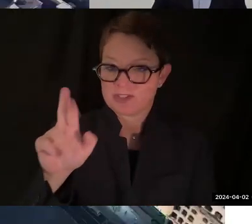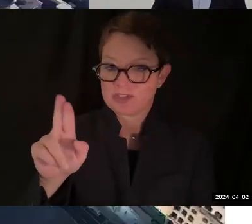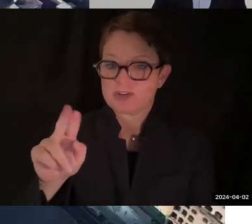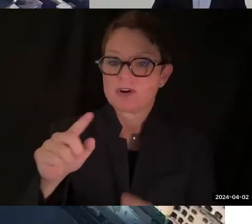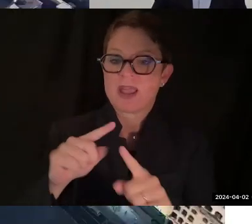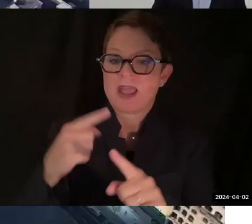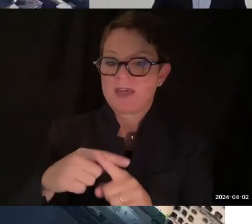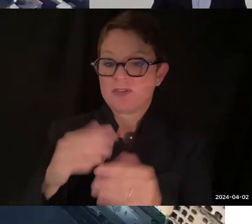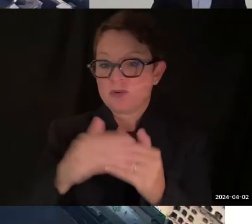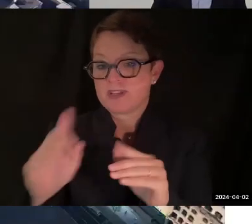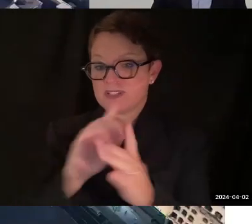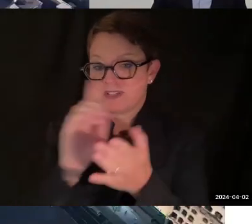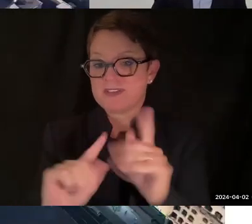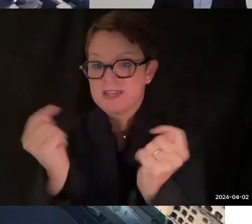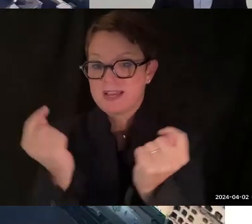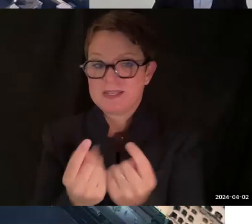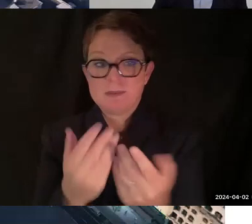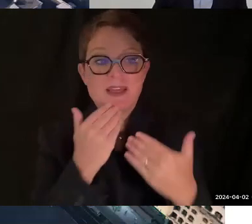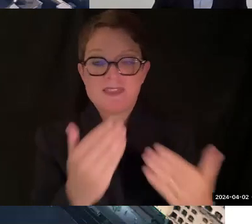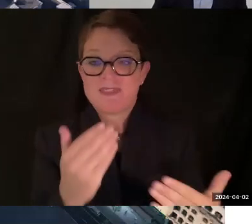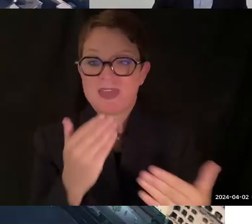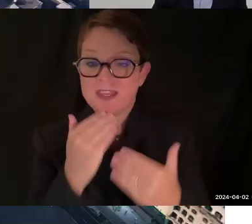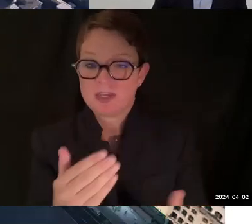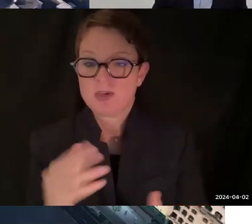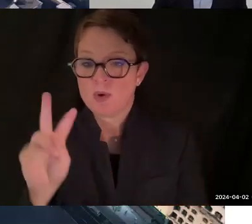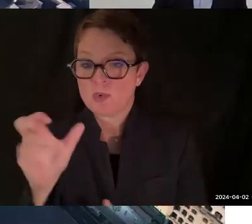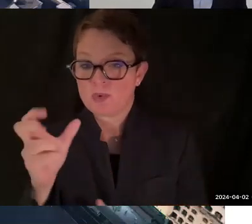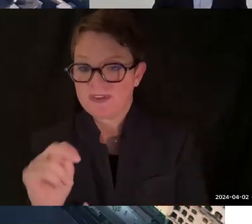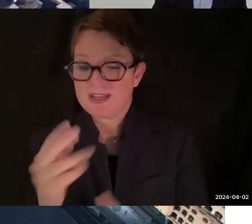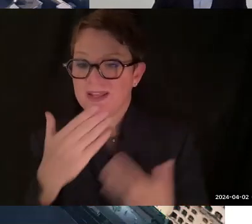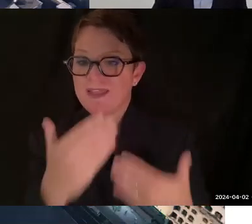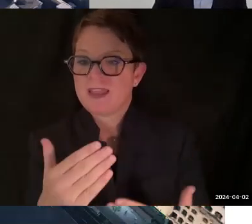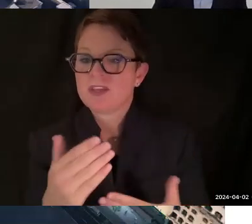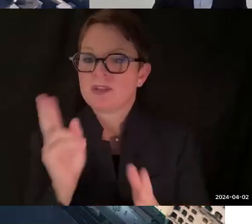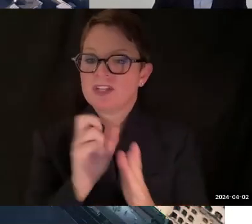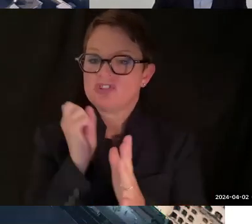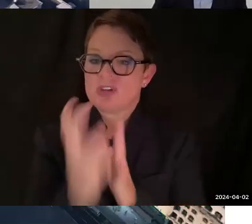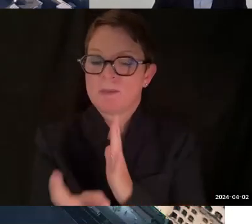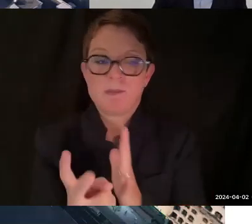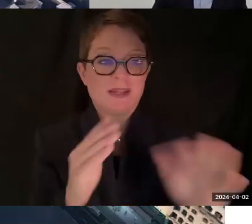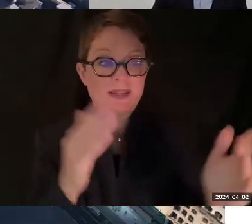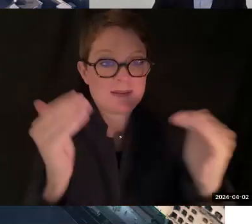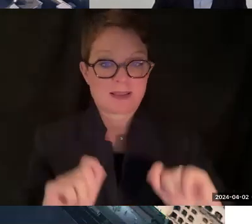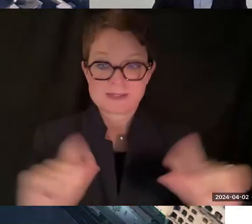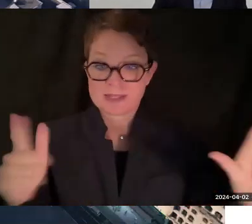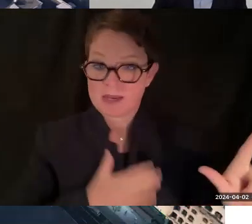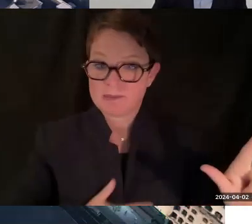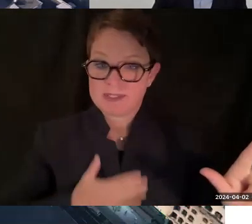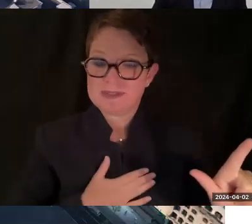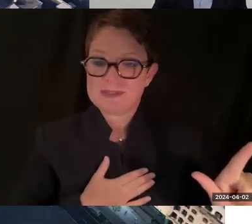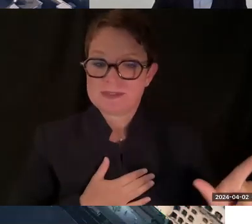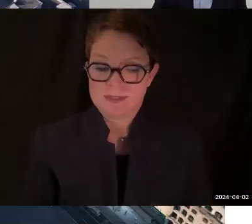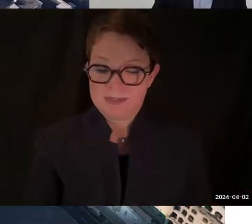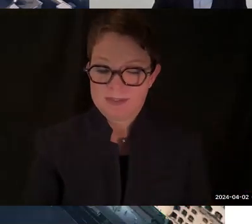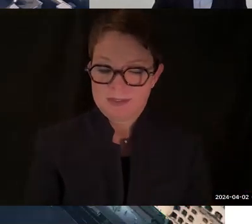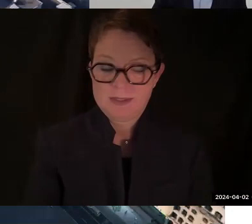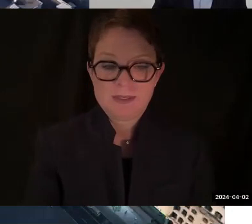Jordan? Thanks, Sherveen. Great. Let's go ahead and jump in. If we could go to the next slide.